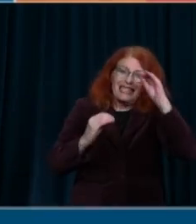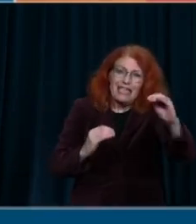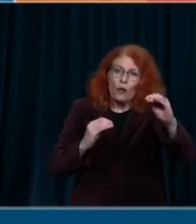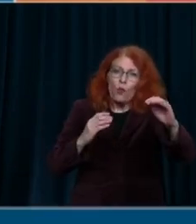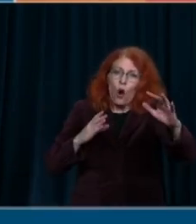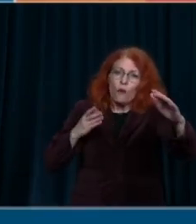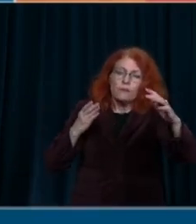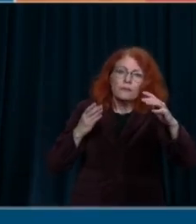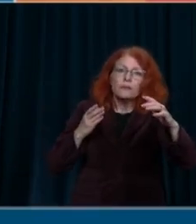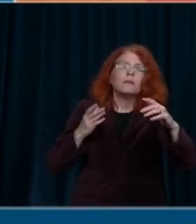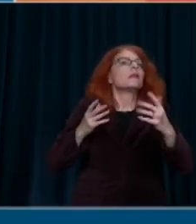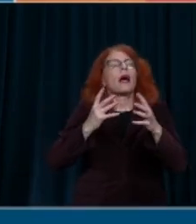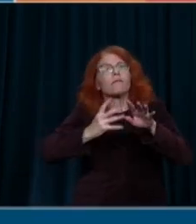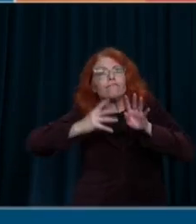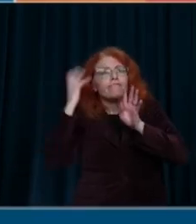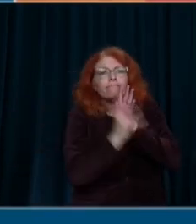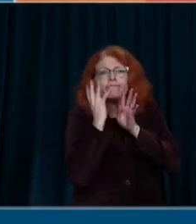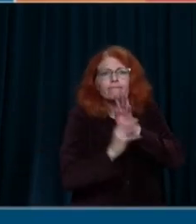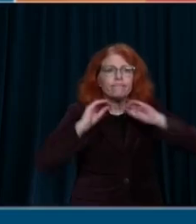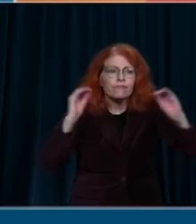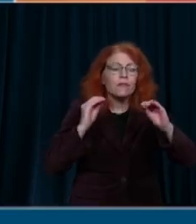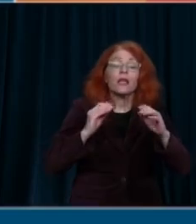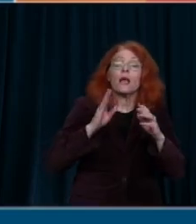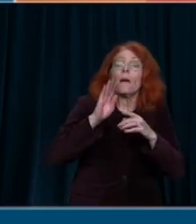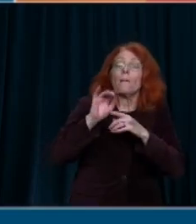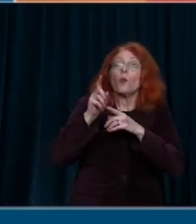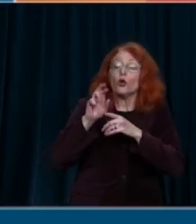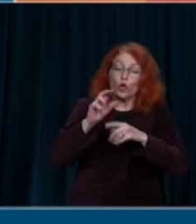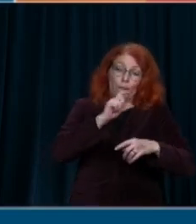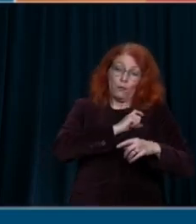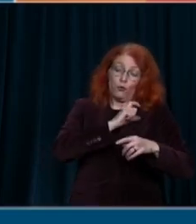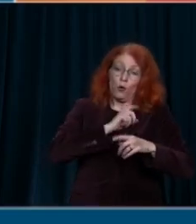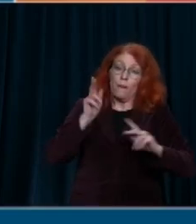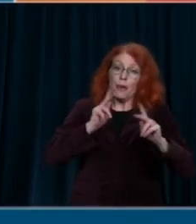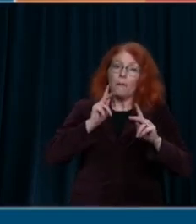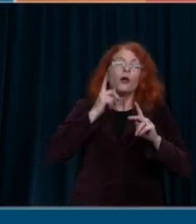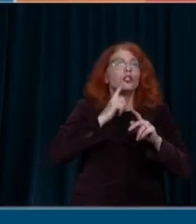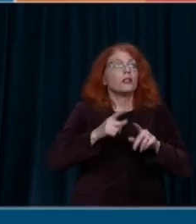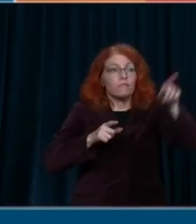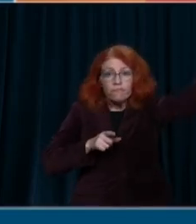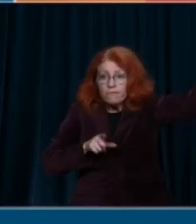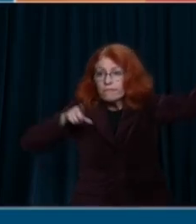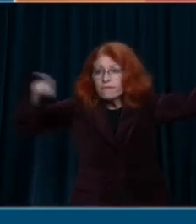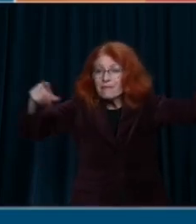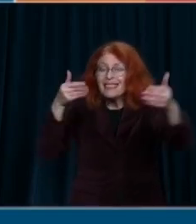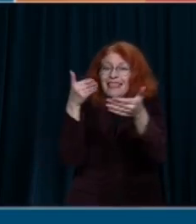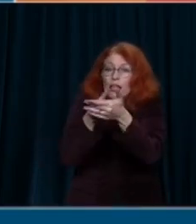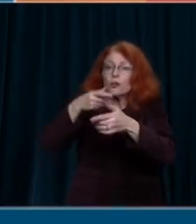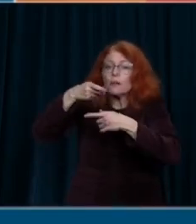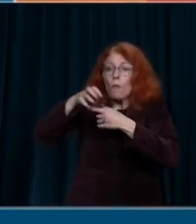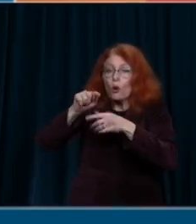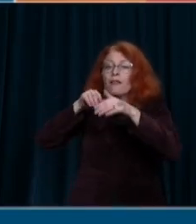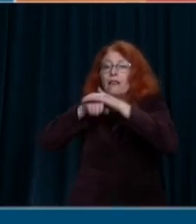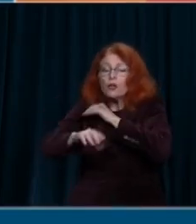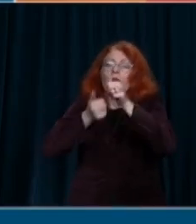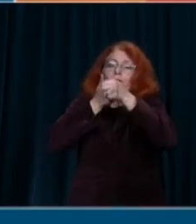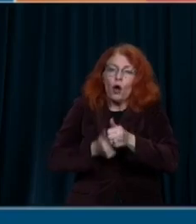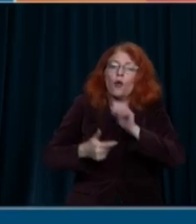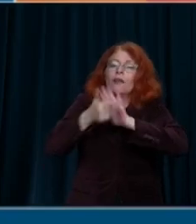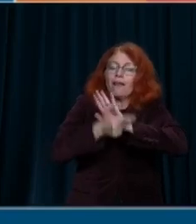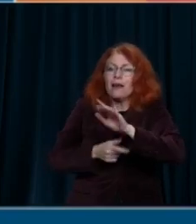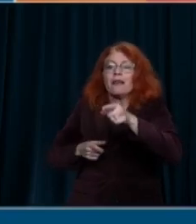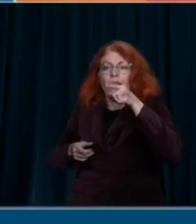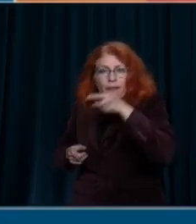across. Our Border Patrol people should just point them one way, left, east, west, to the nearest port of entry and follow the laws that are at the port of